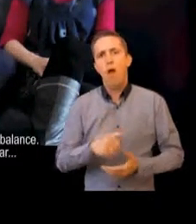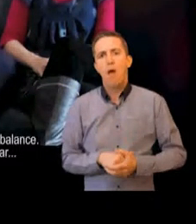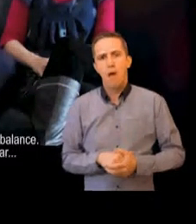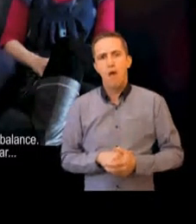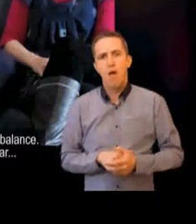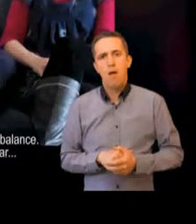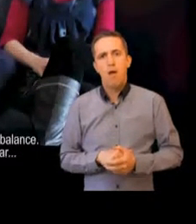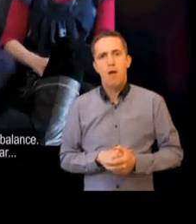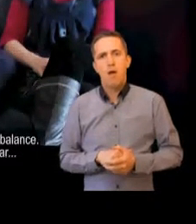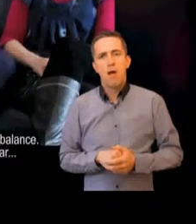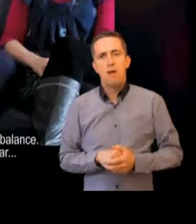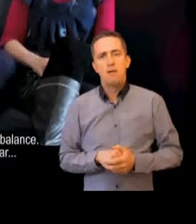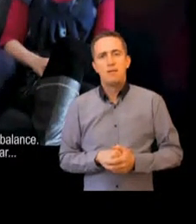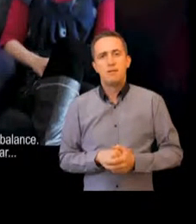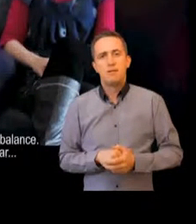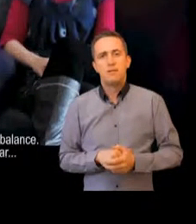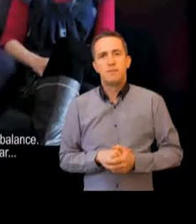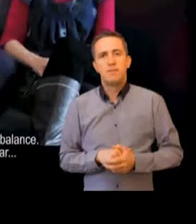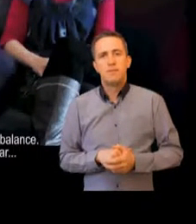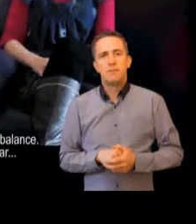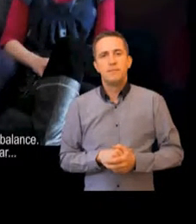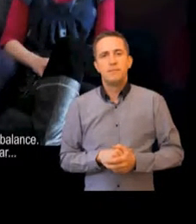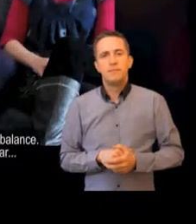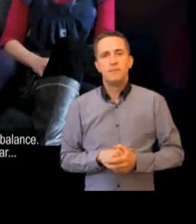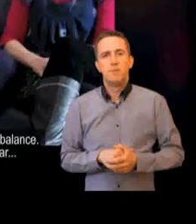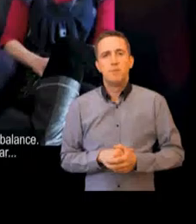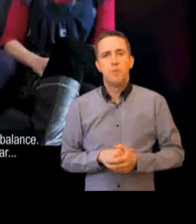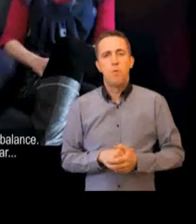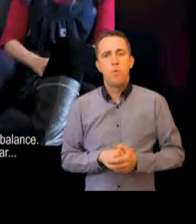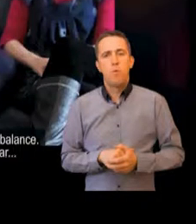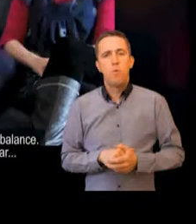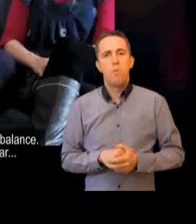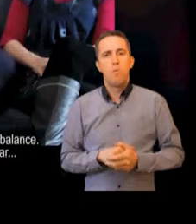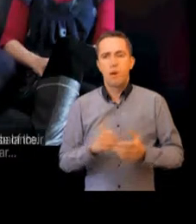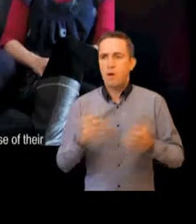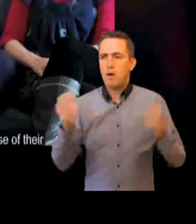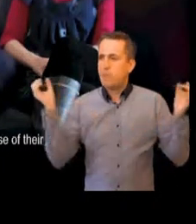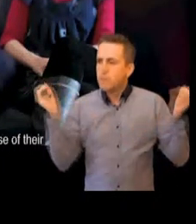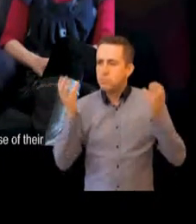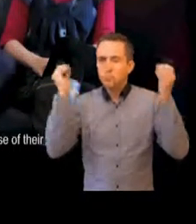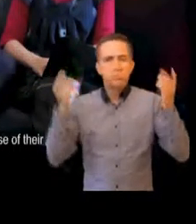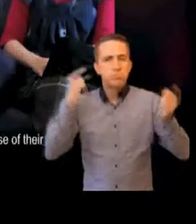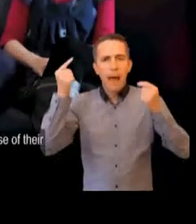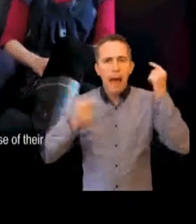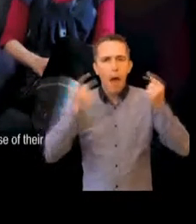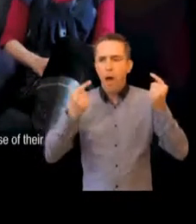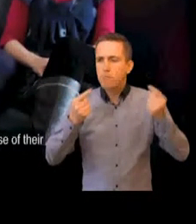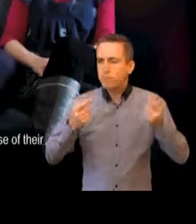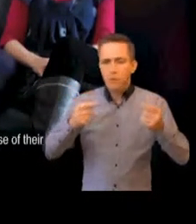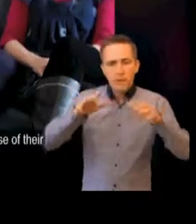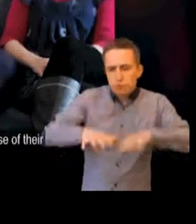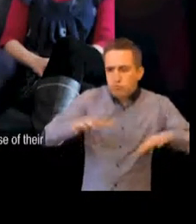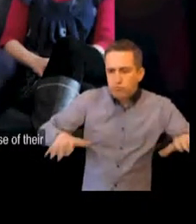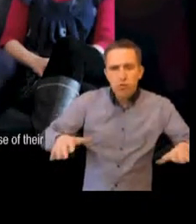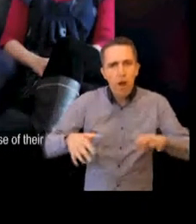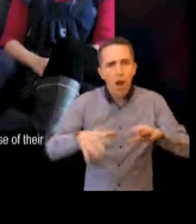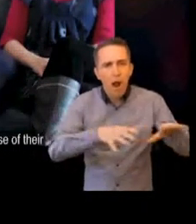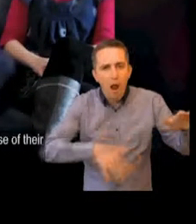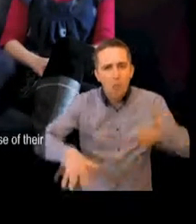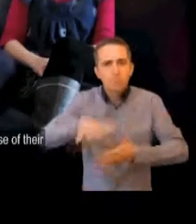responded to those things, wasn't it? Yeah. She was content to play in those situations when it was right for her,